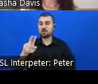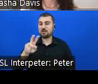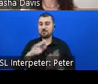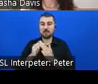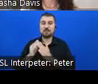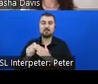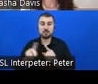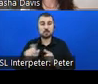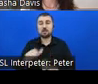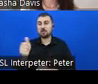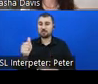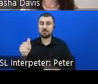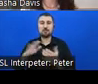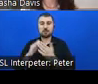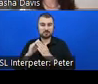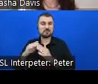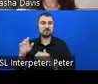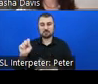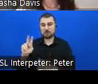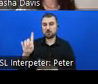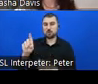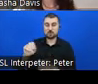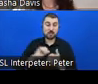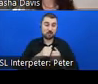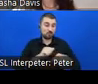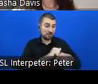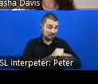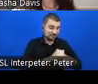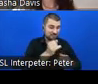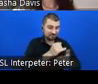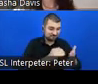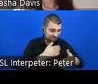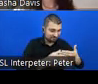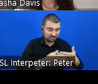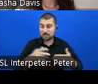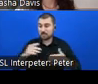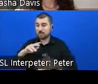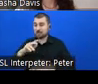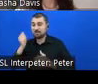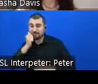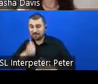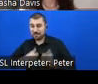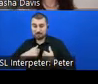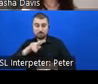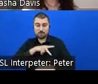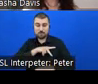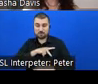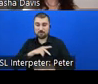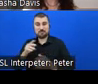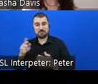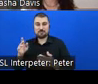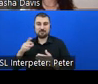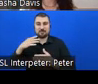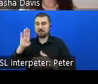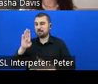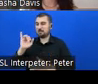elsewhere. How artistic practice integrates with daily life and personal biography, and often when we talk about urban